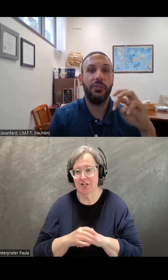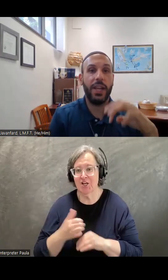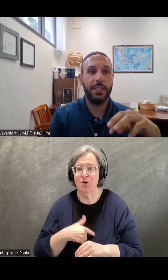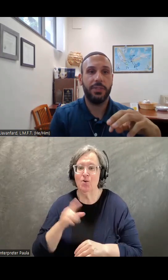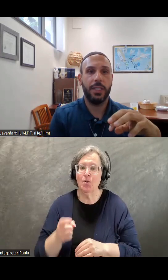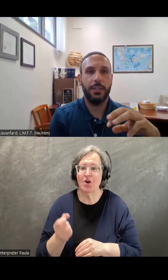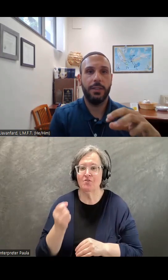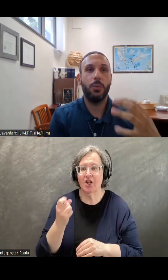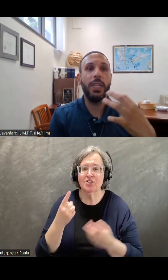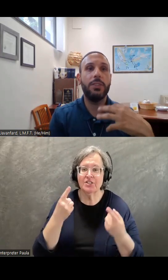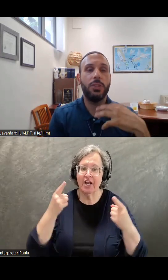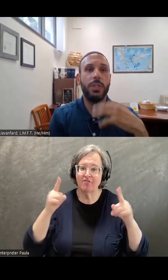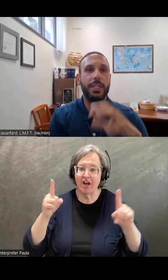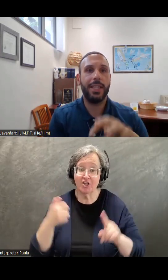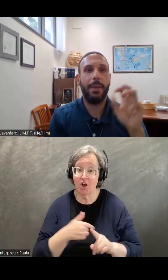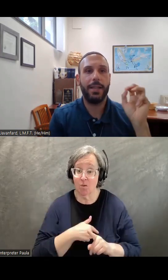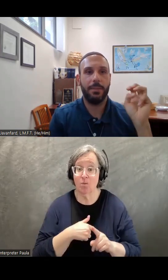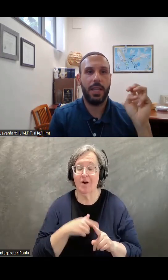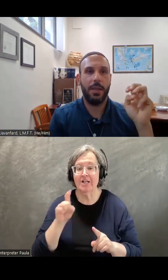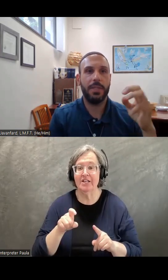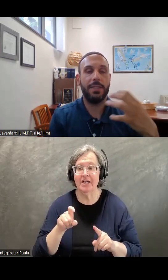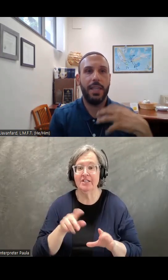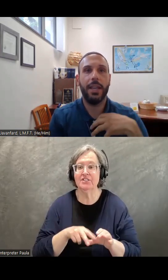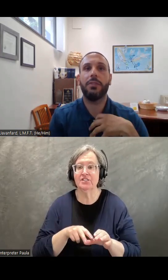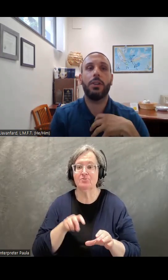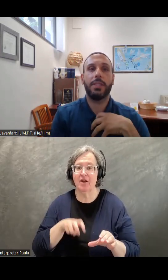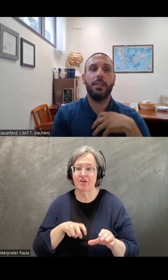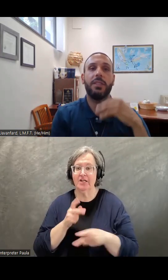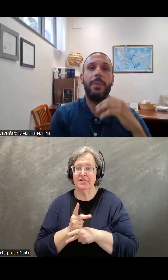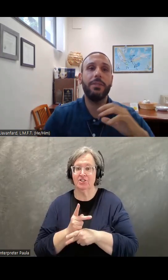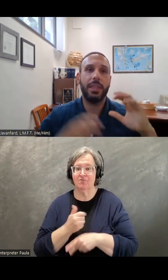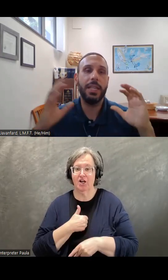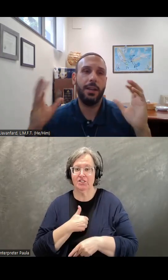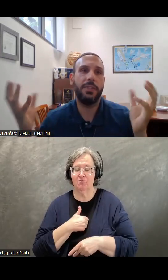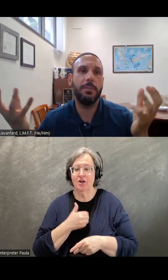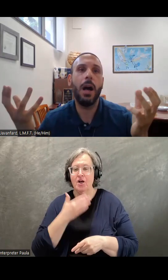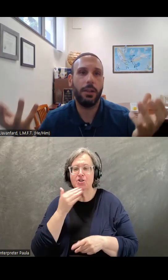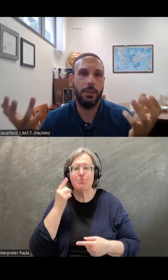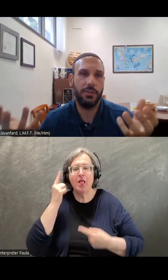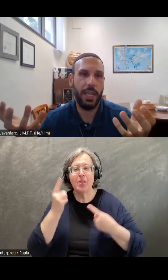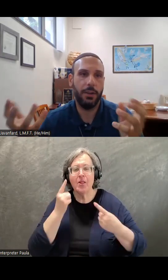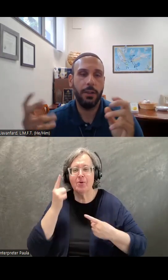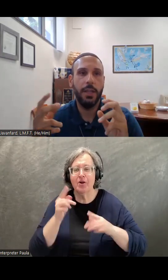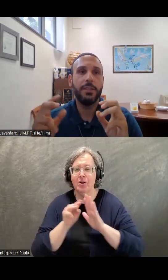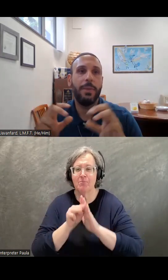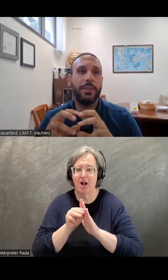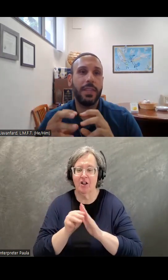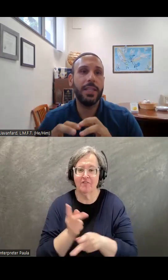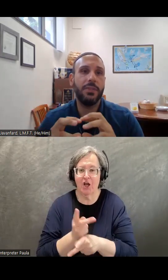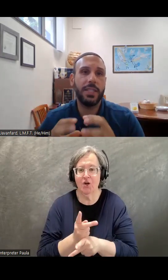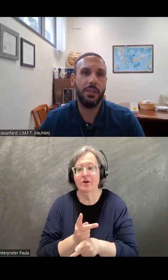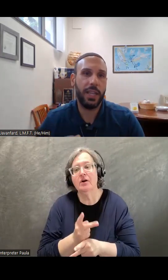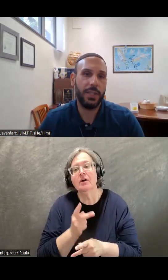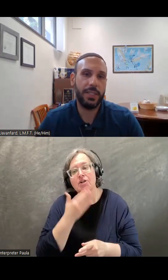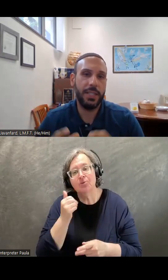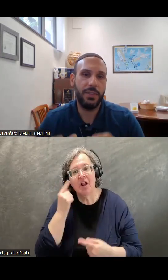understanding effectively that we too need to step back sometimes and take care of ourselves to better think of the model of care, to better think